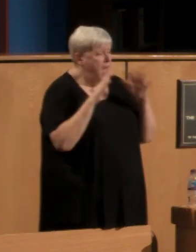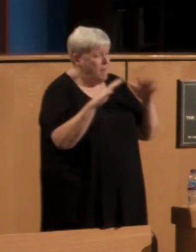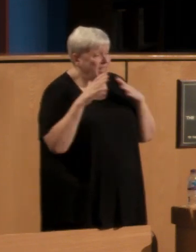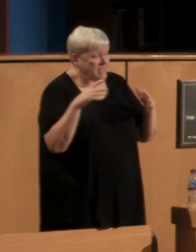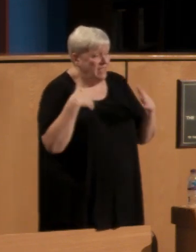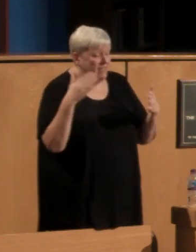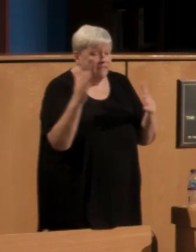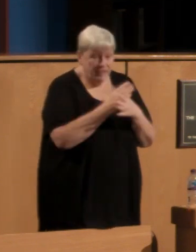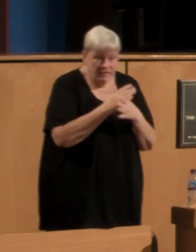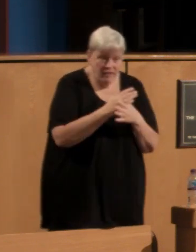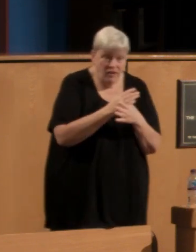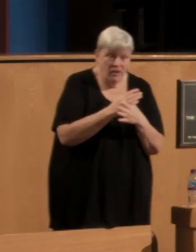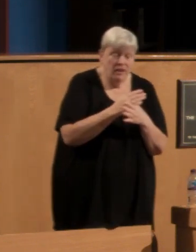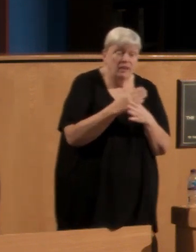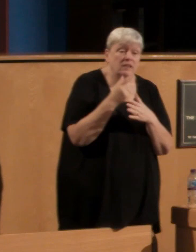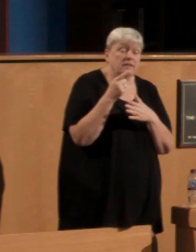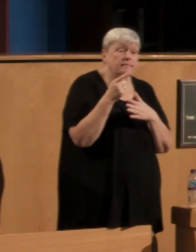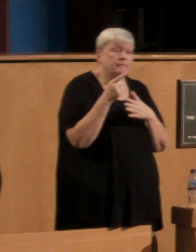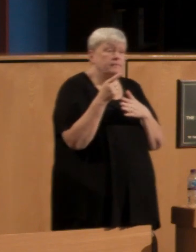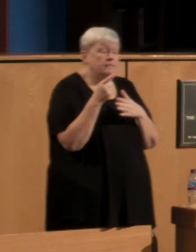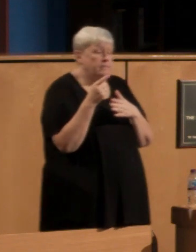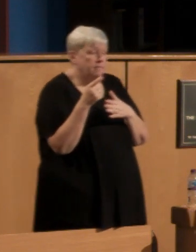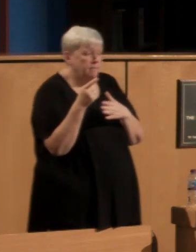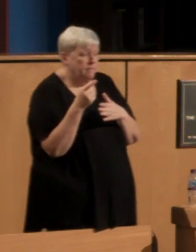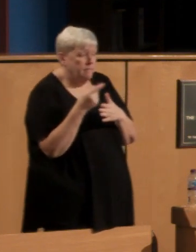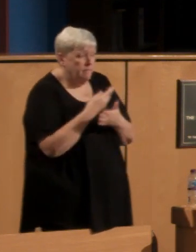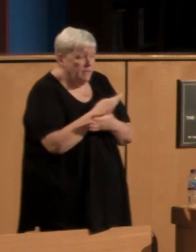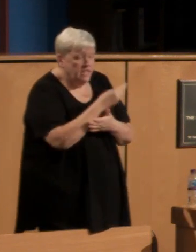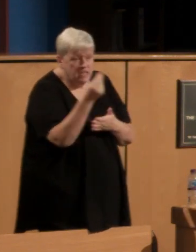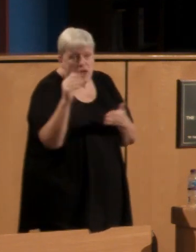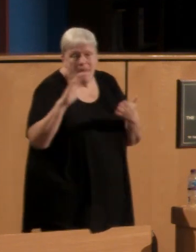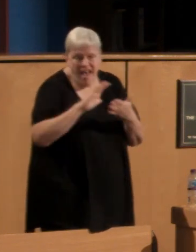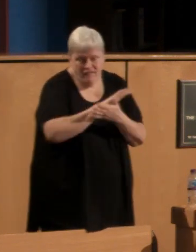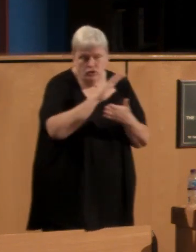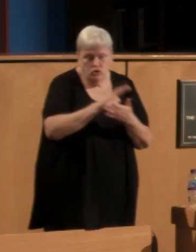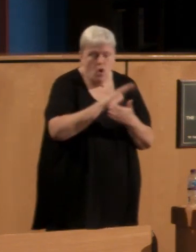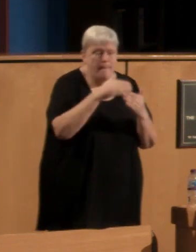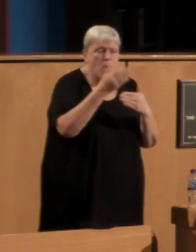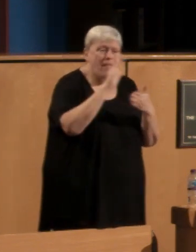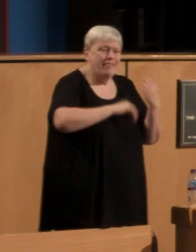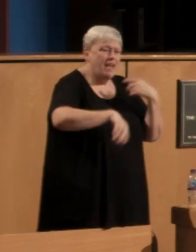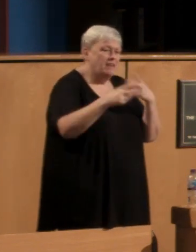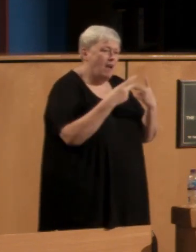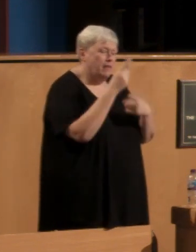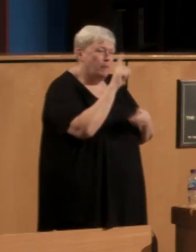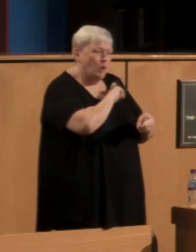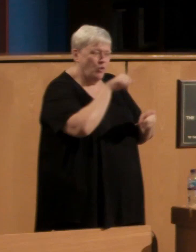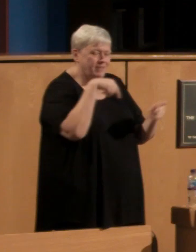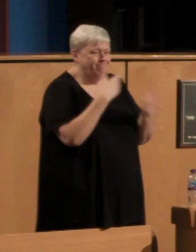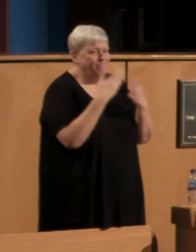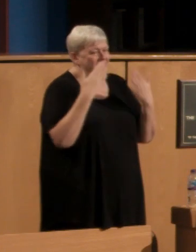First of all, that's great. And there's some I've enjoyed a lot more than others, exactly because of heavy-handedness and because